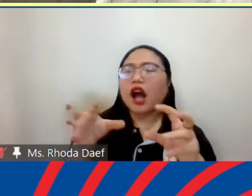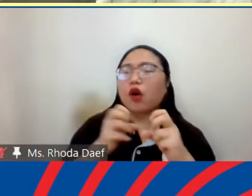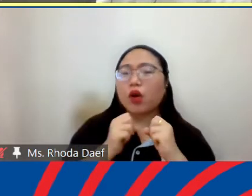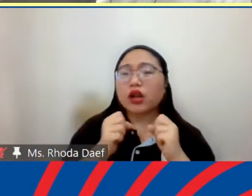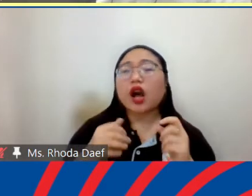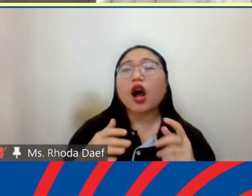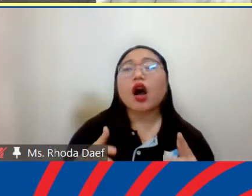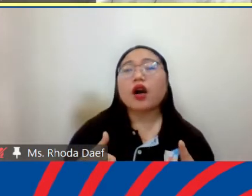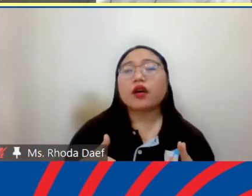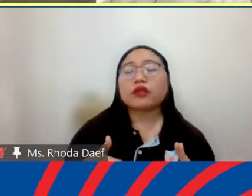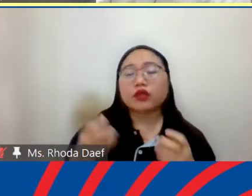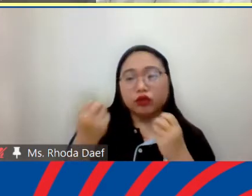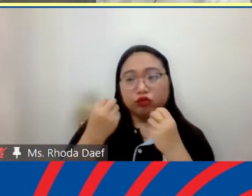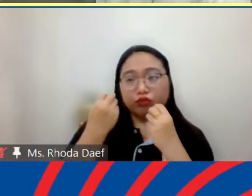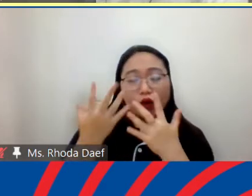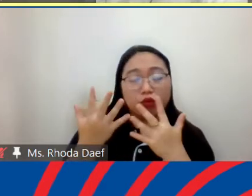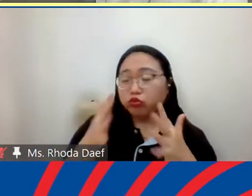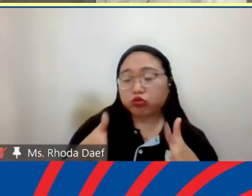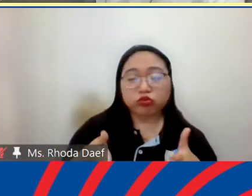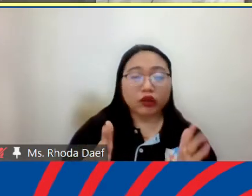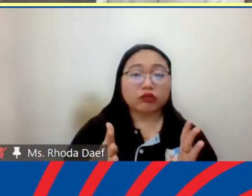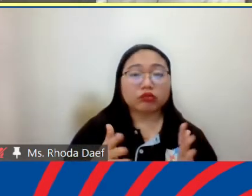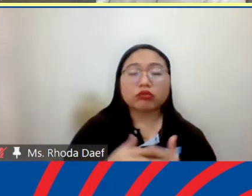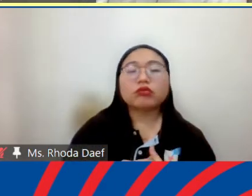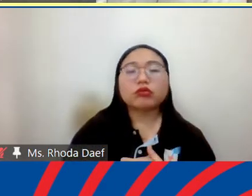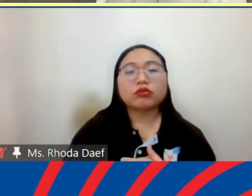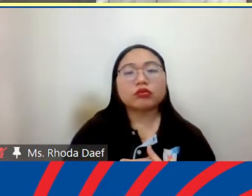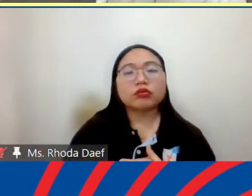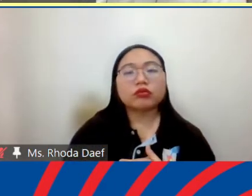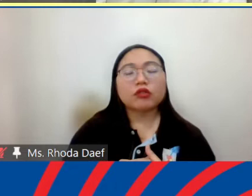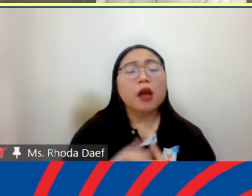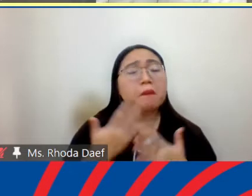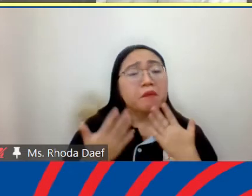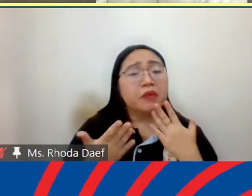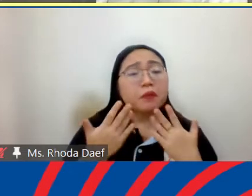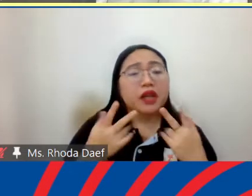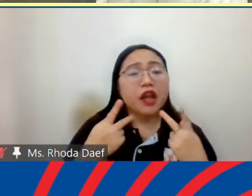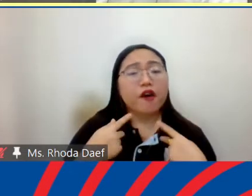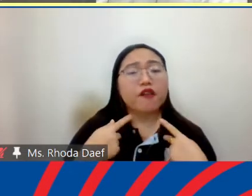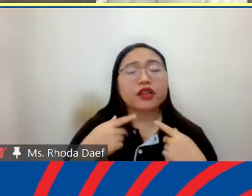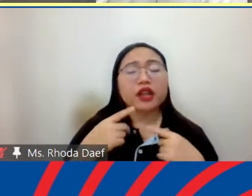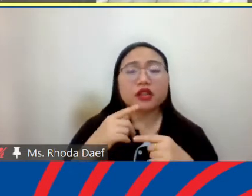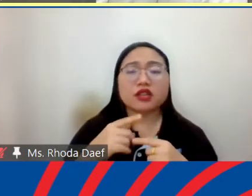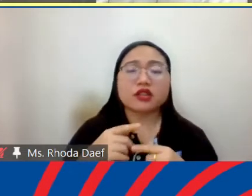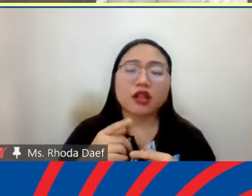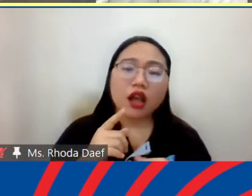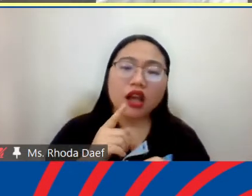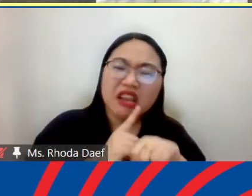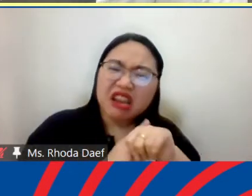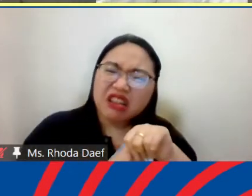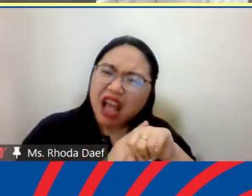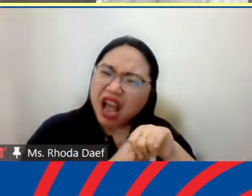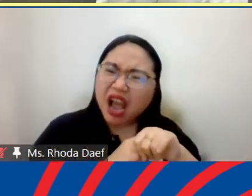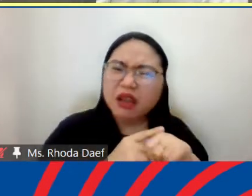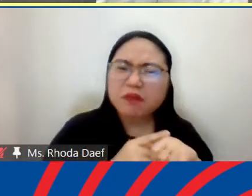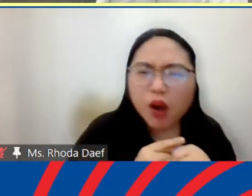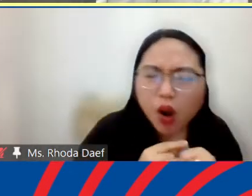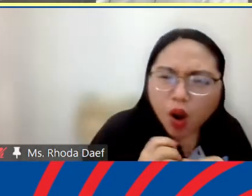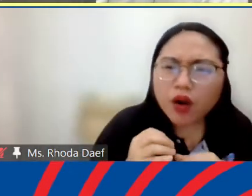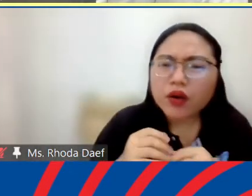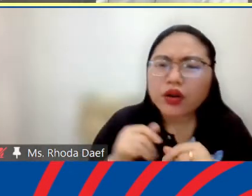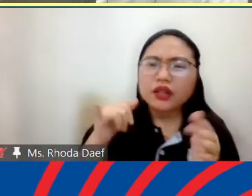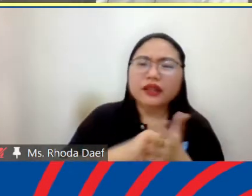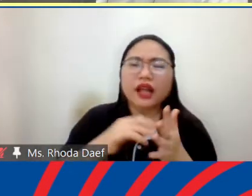ng informed consent. And also, there may be instances wherein obtaining